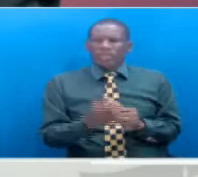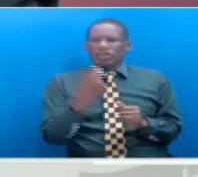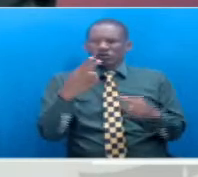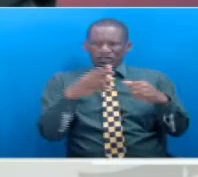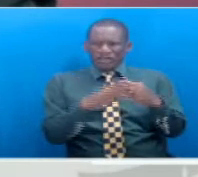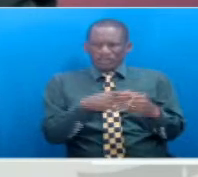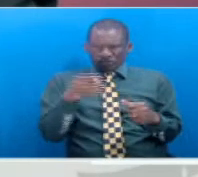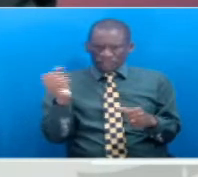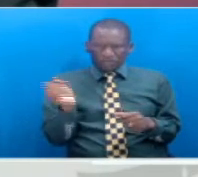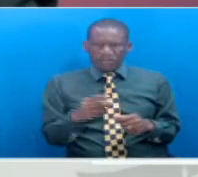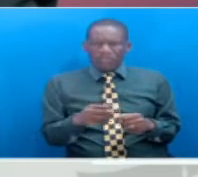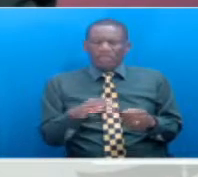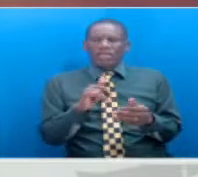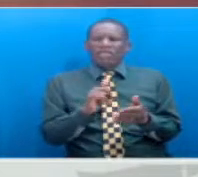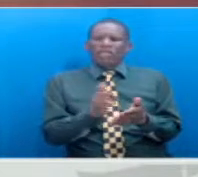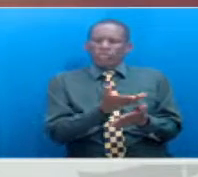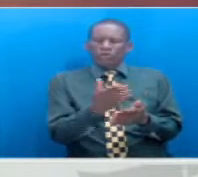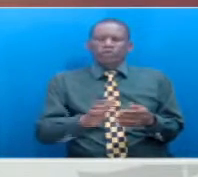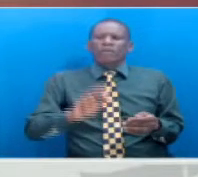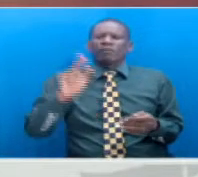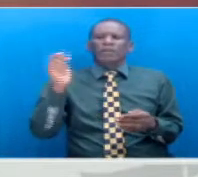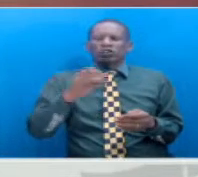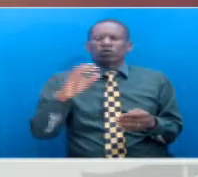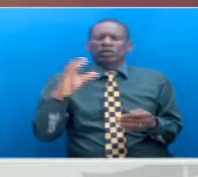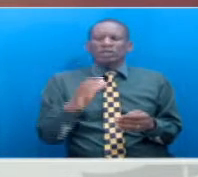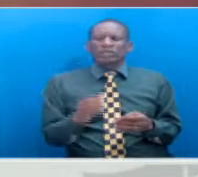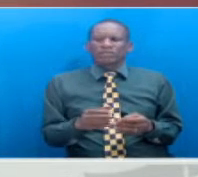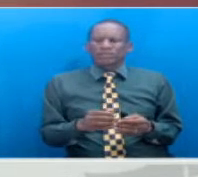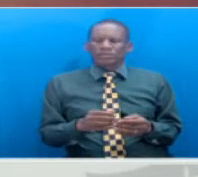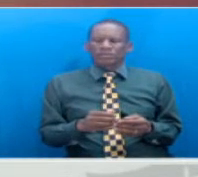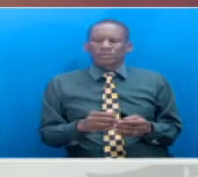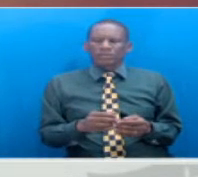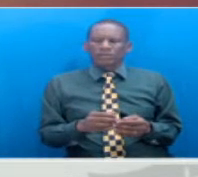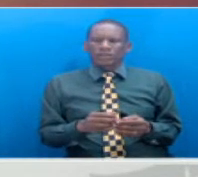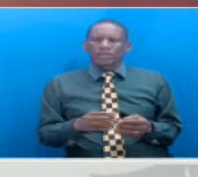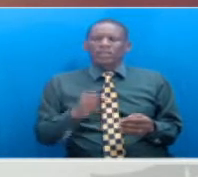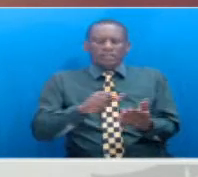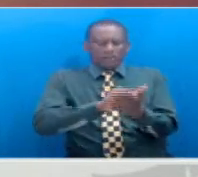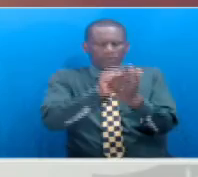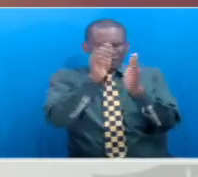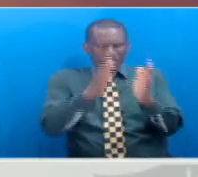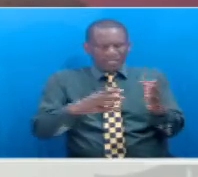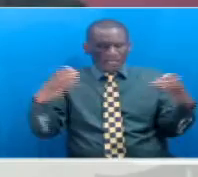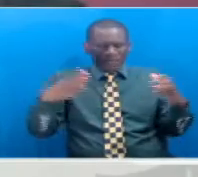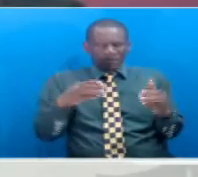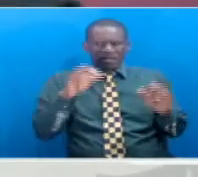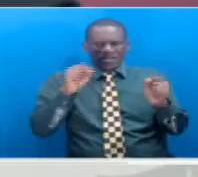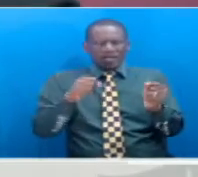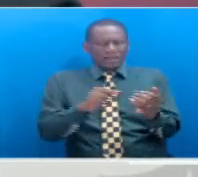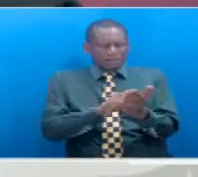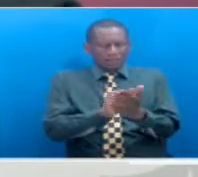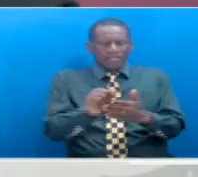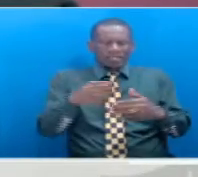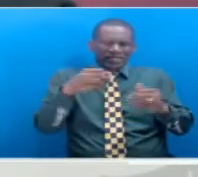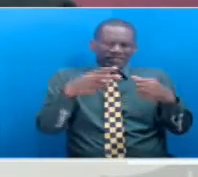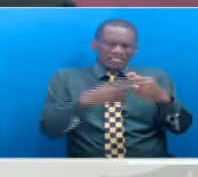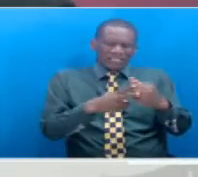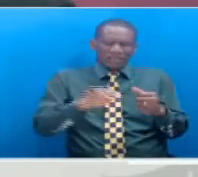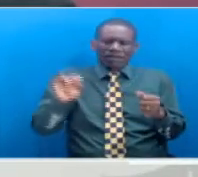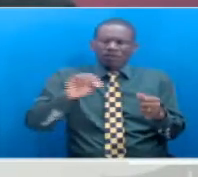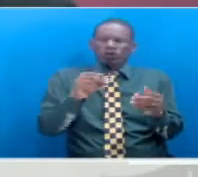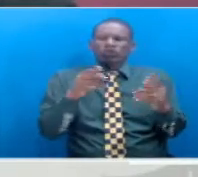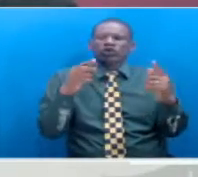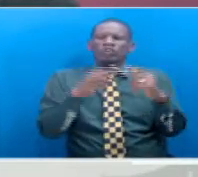29th And of that this will month. be the presidential. See, this printer has the capacity to print between 7 million to 10